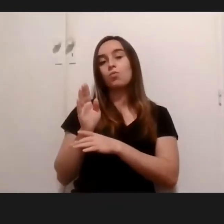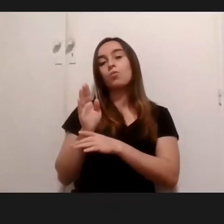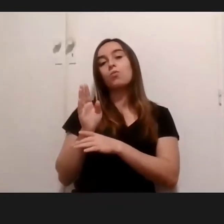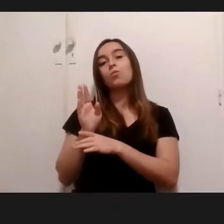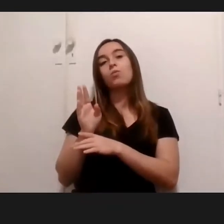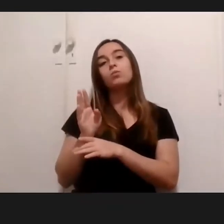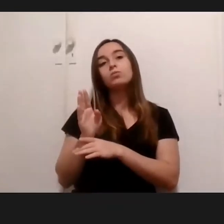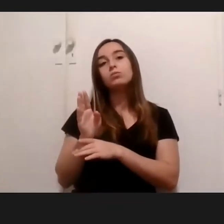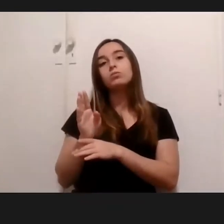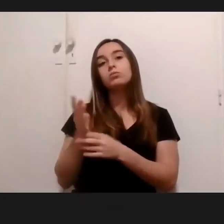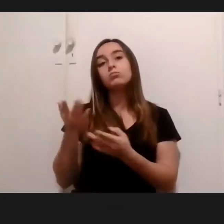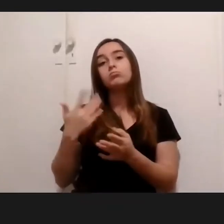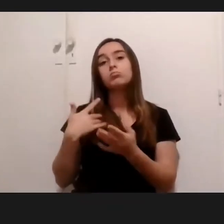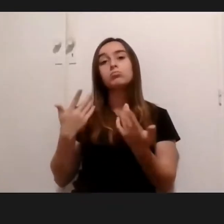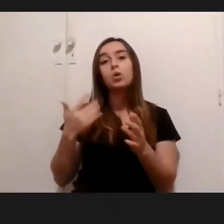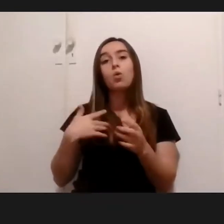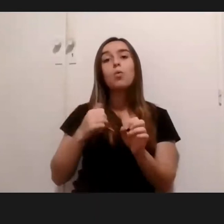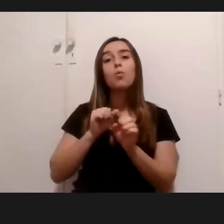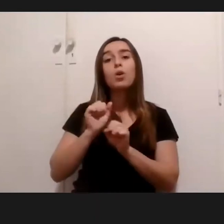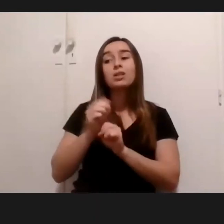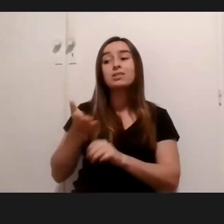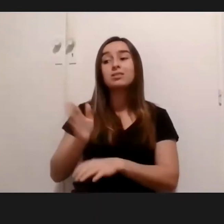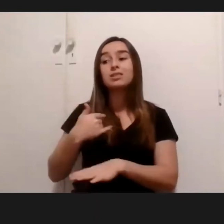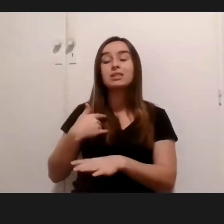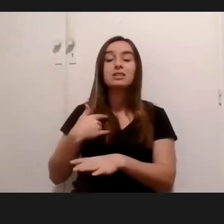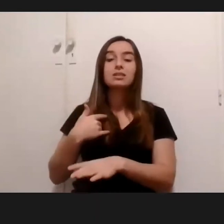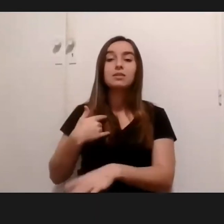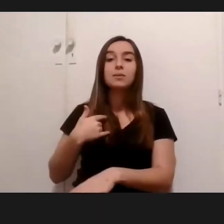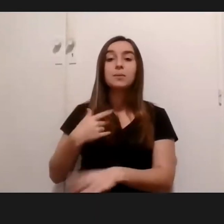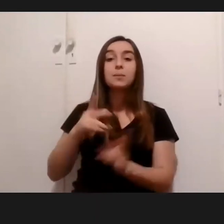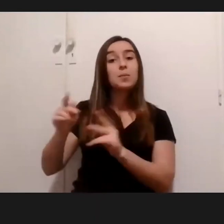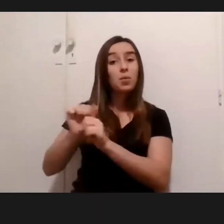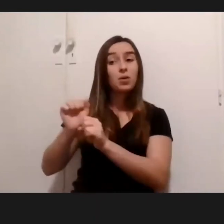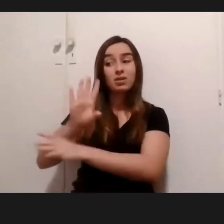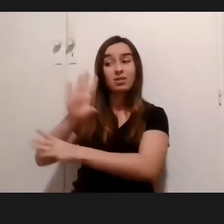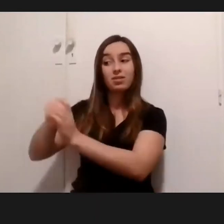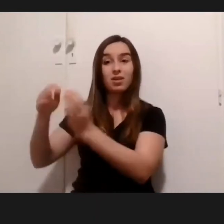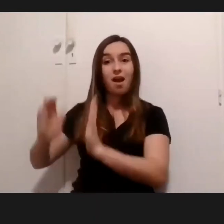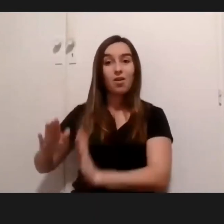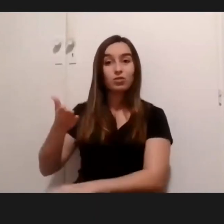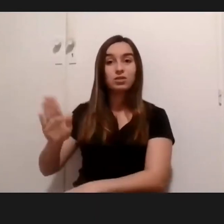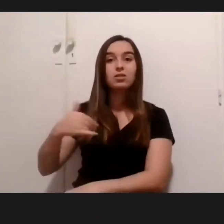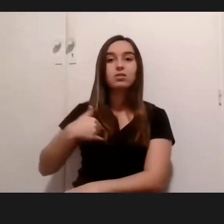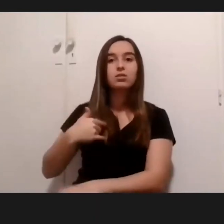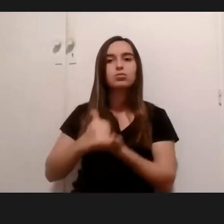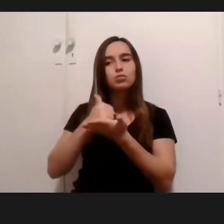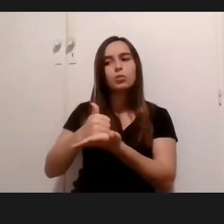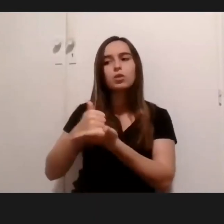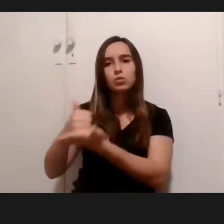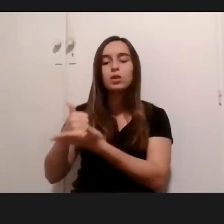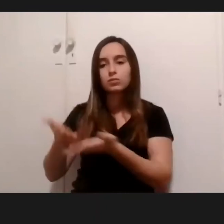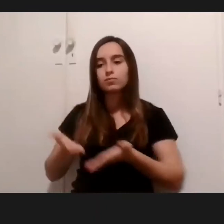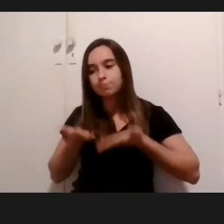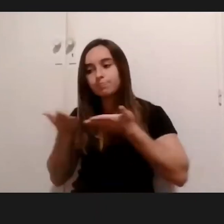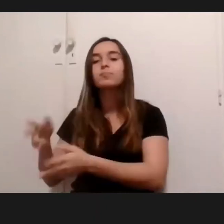the workers or the staff members in the housing units were providing the support for people with intellectual disabilities